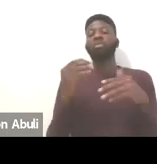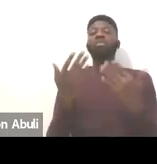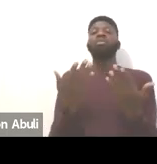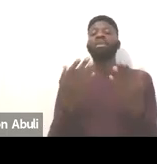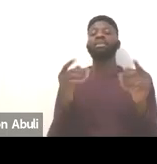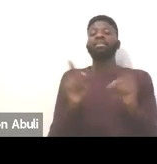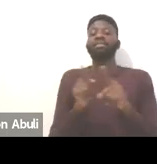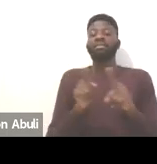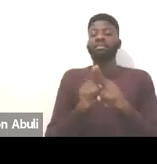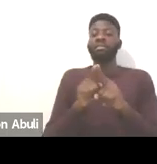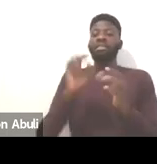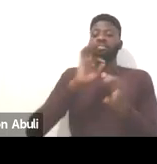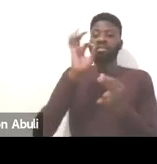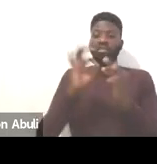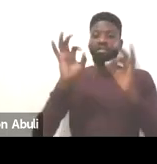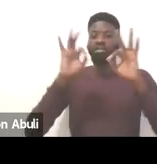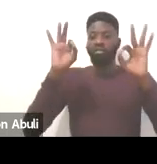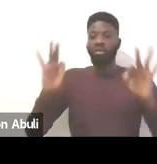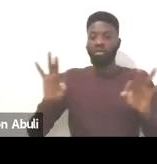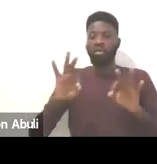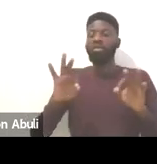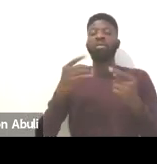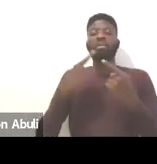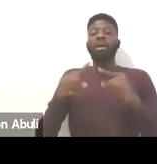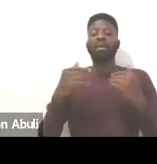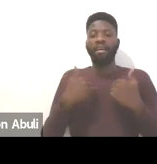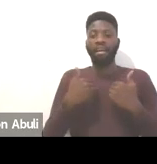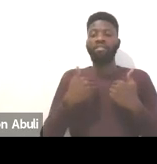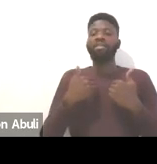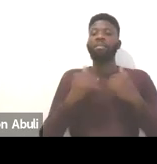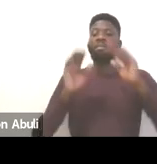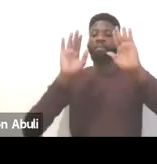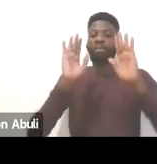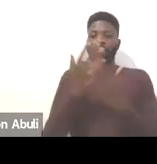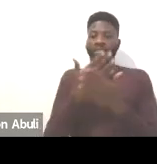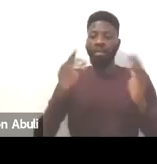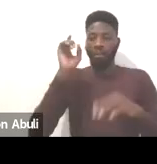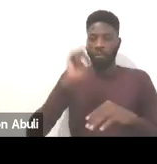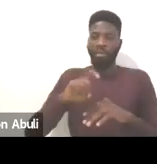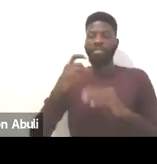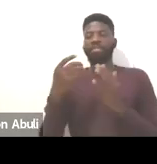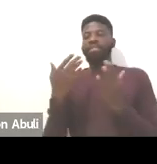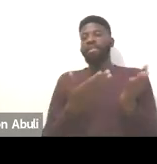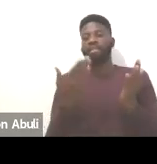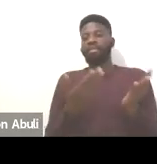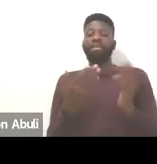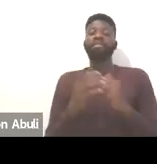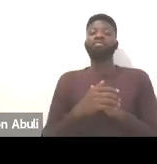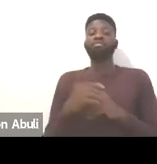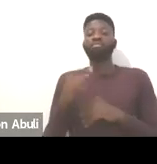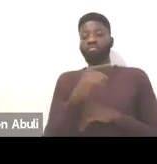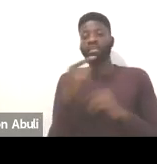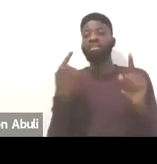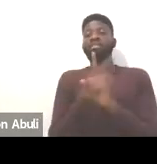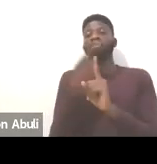defined format, but we say there are important components that are required to be there. So what is the difference, or what makes this one different from the other